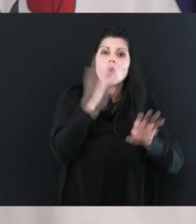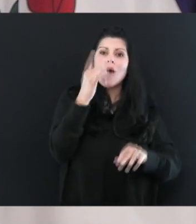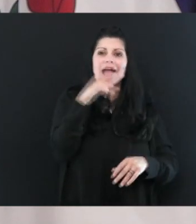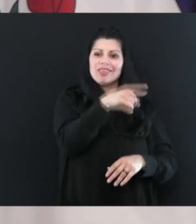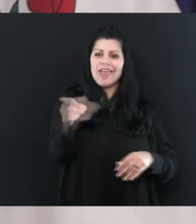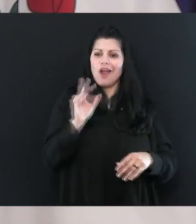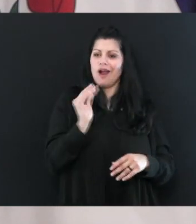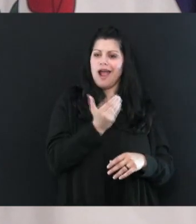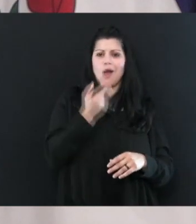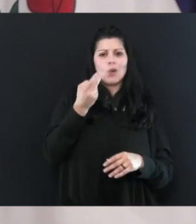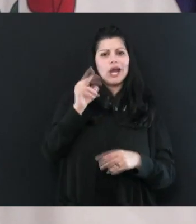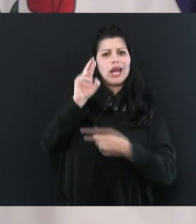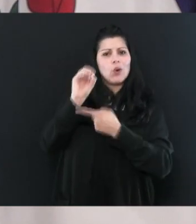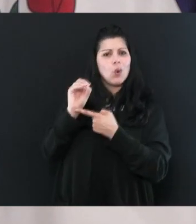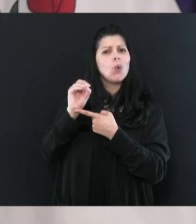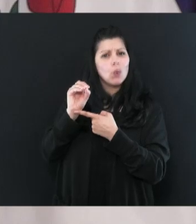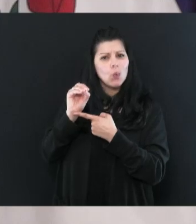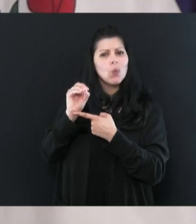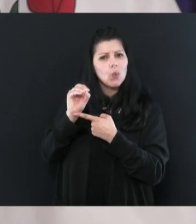and